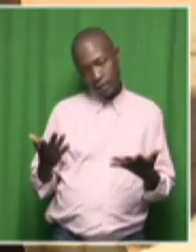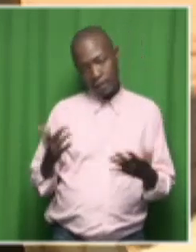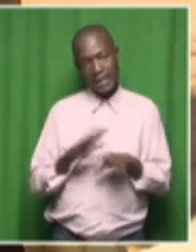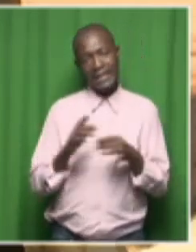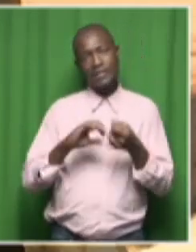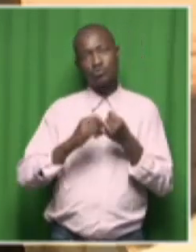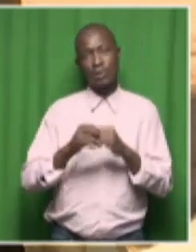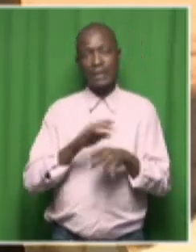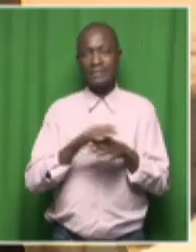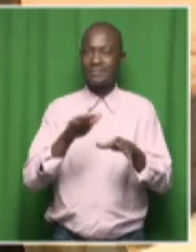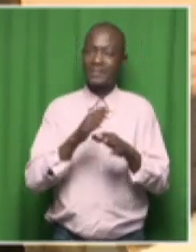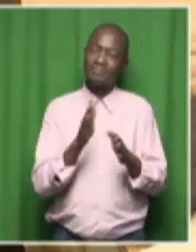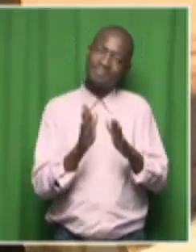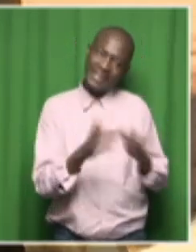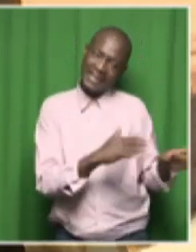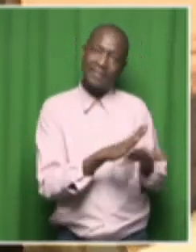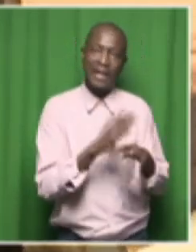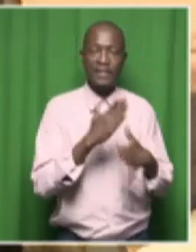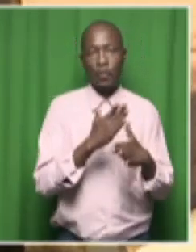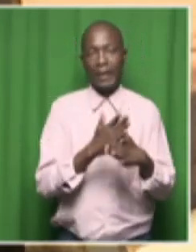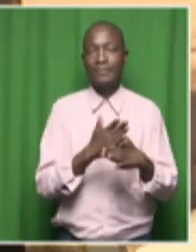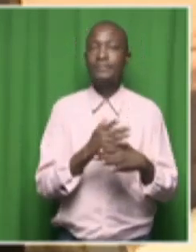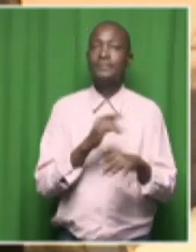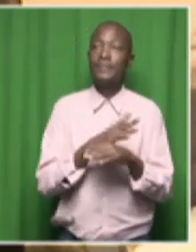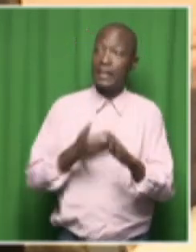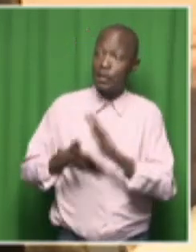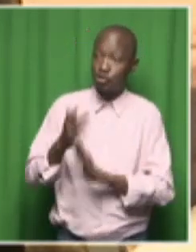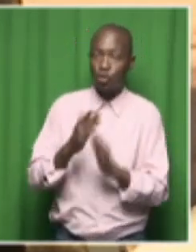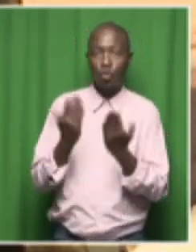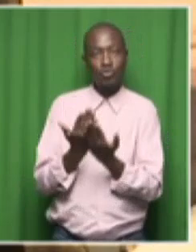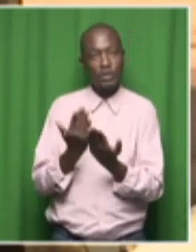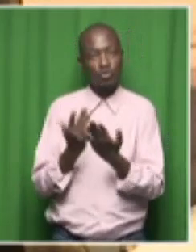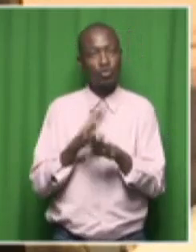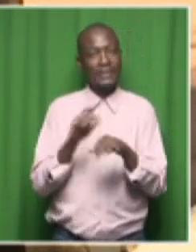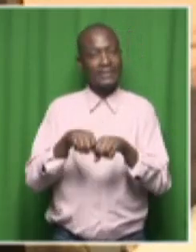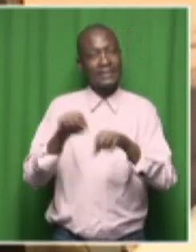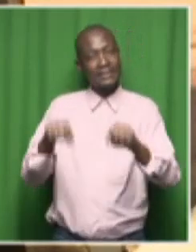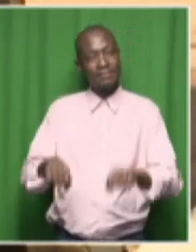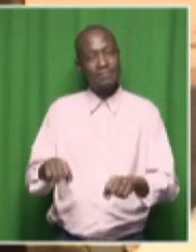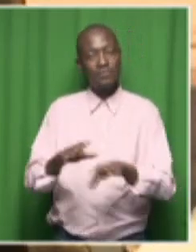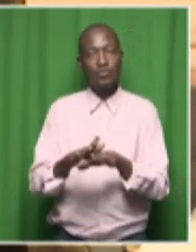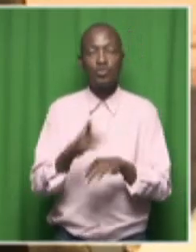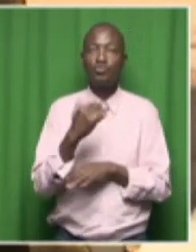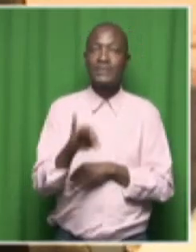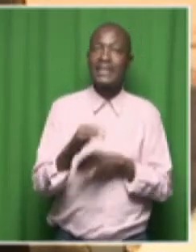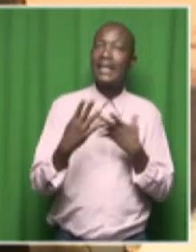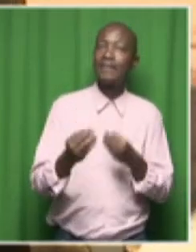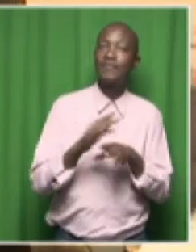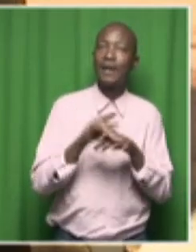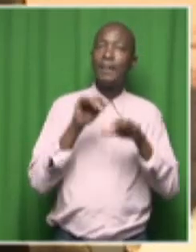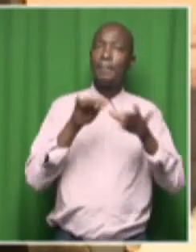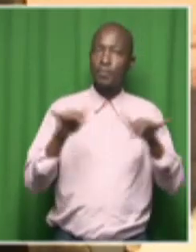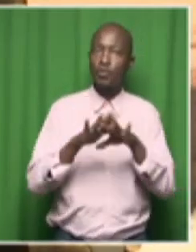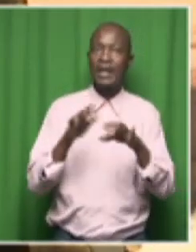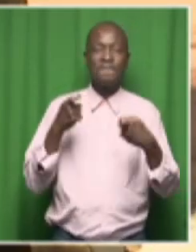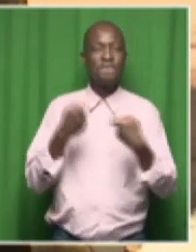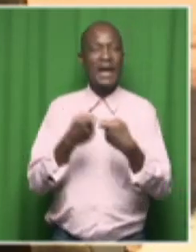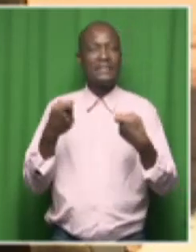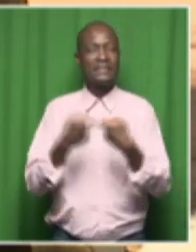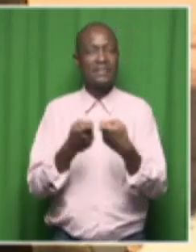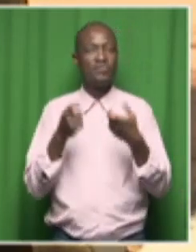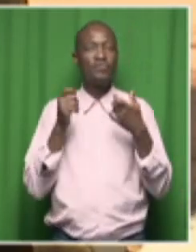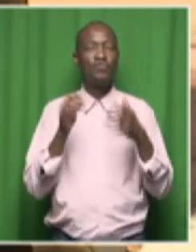the workplace, because that's a different story, and let's go to the schooling system. You have still got people fighting